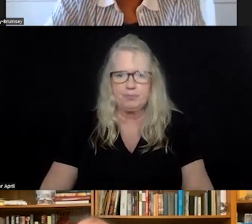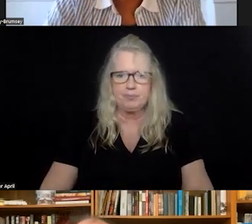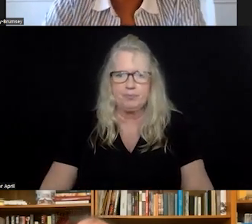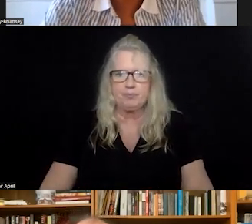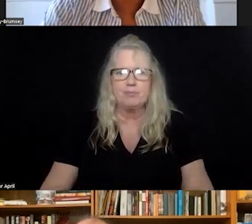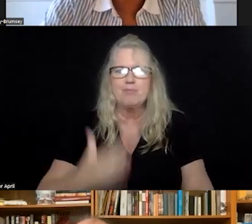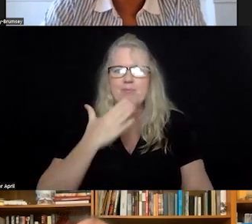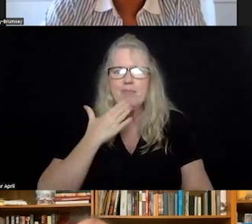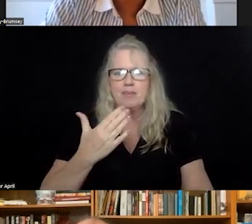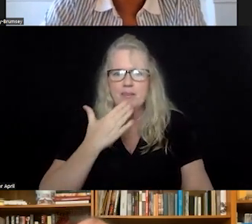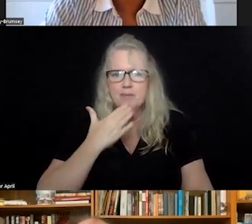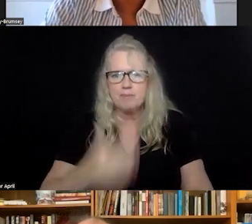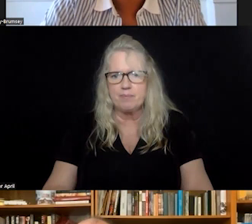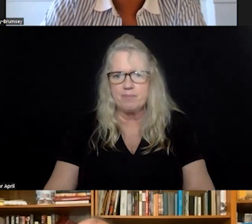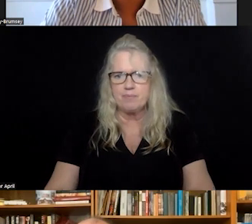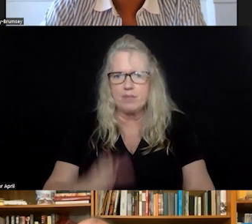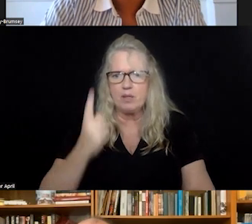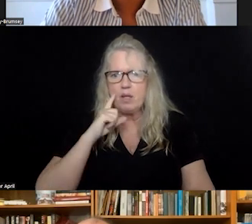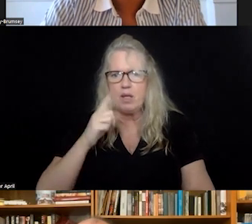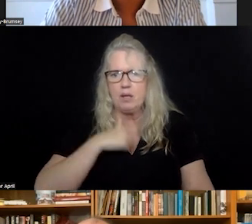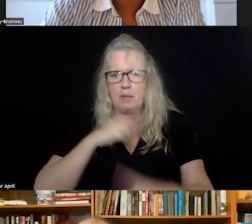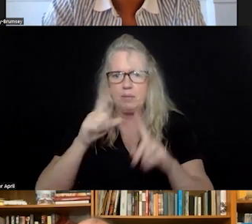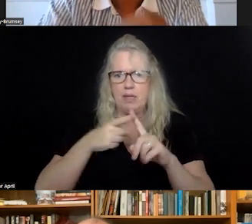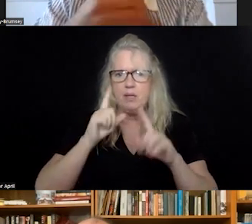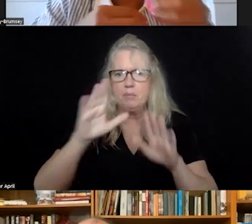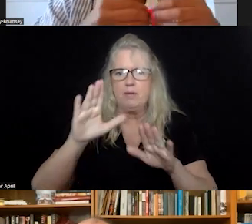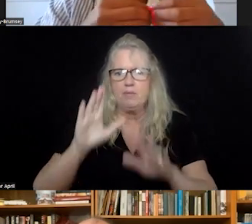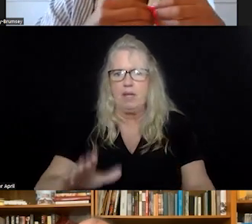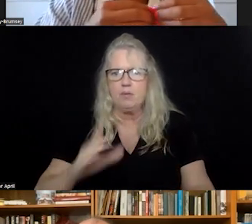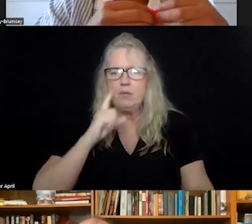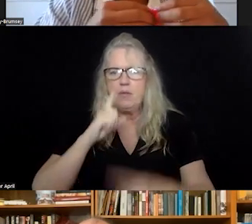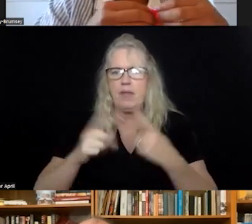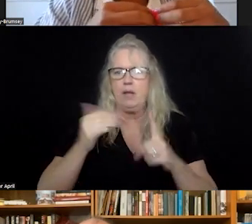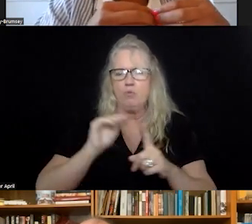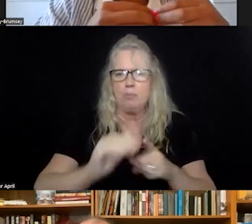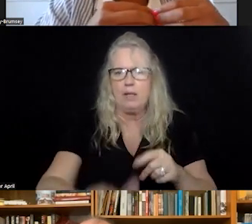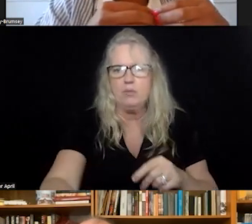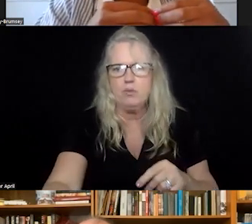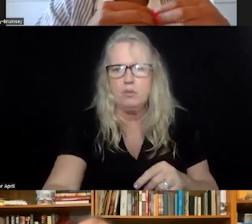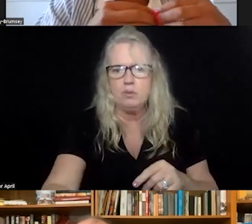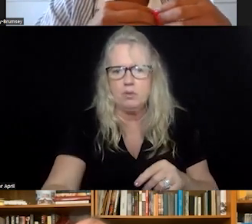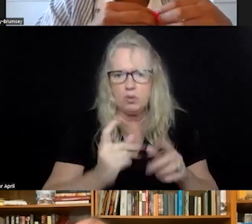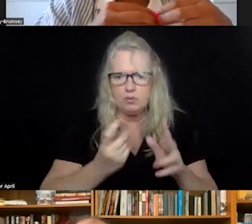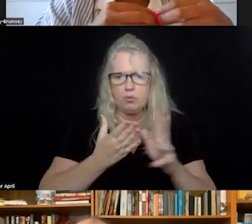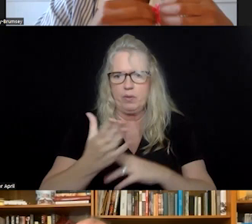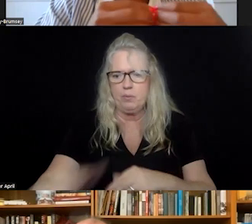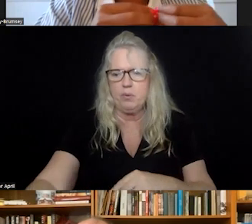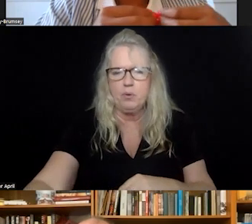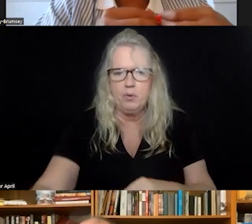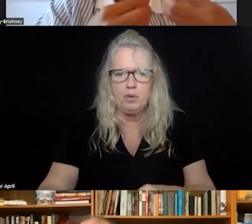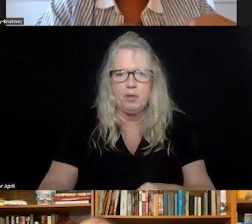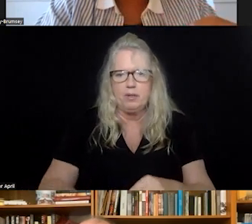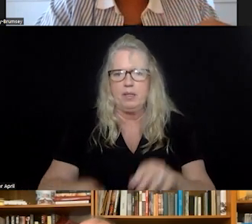Thanks very much for that context, Brian. I think that's a fantastic point and a reminder about thinking through the